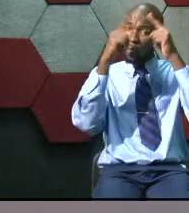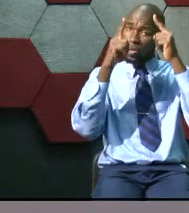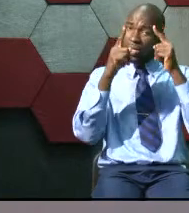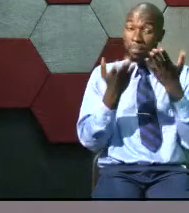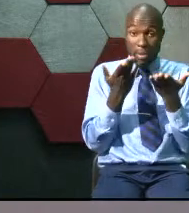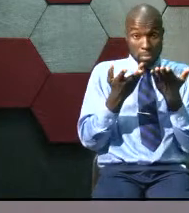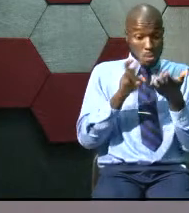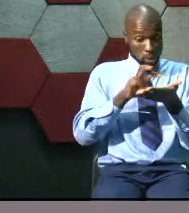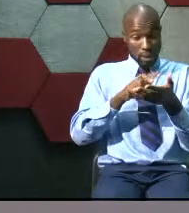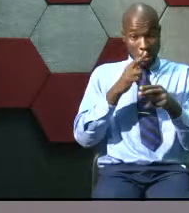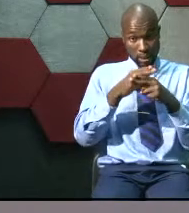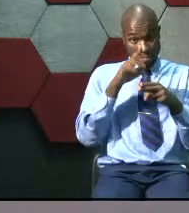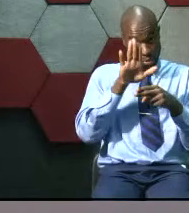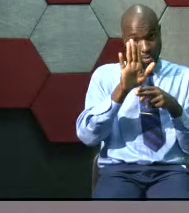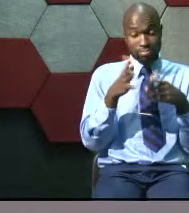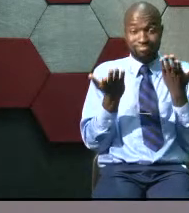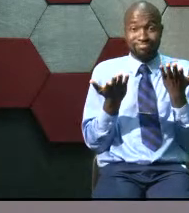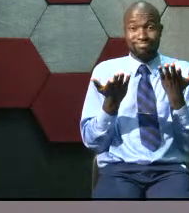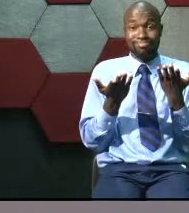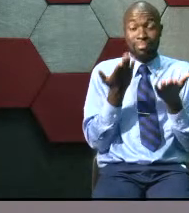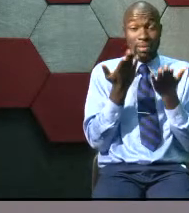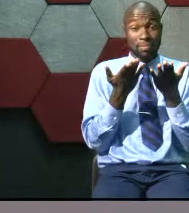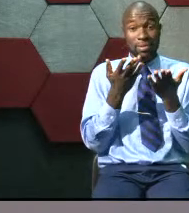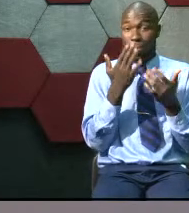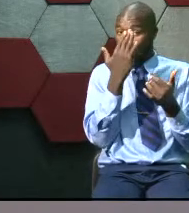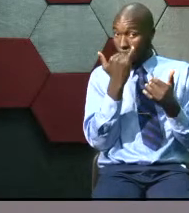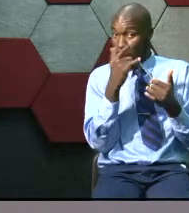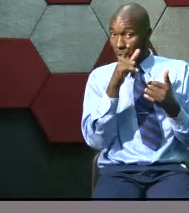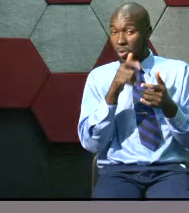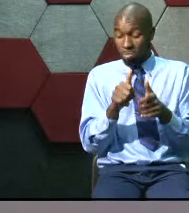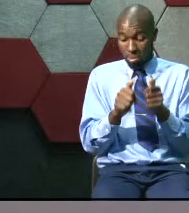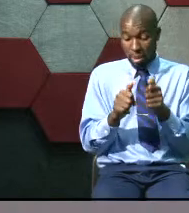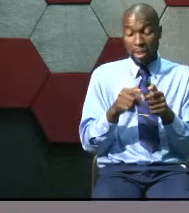name and decide, hey, maybe because you typed correct.